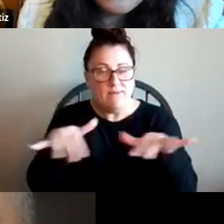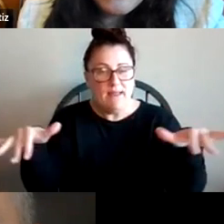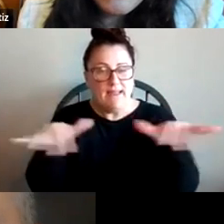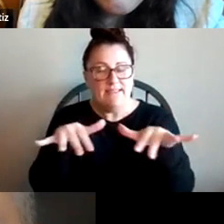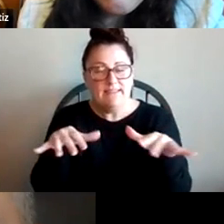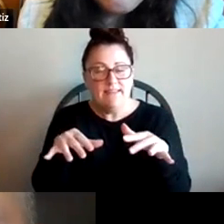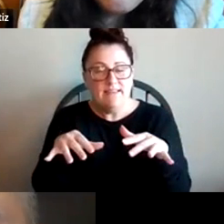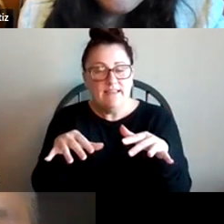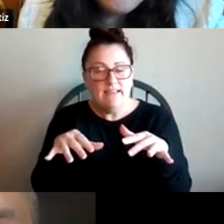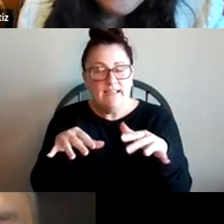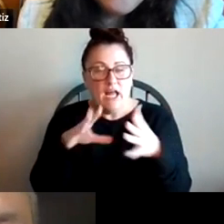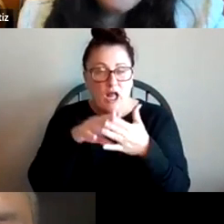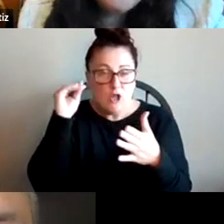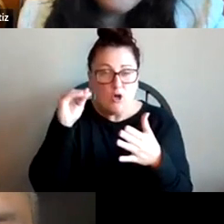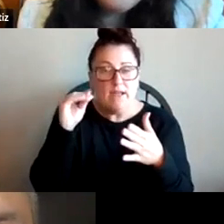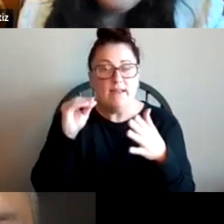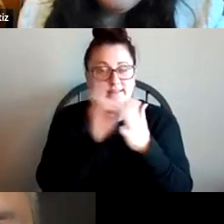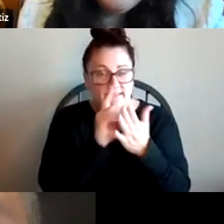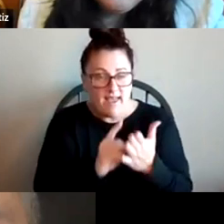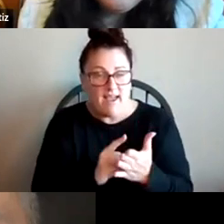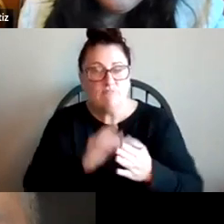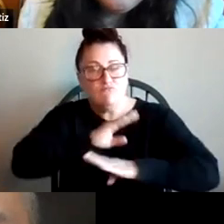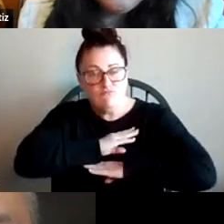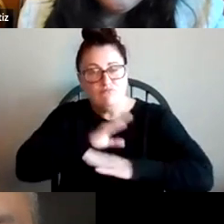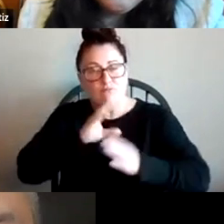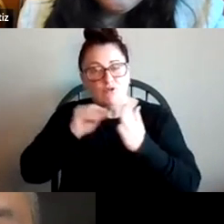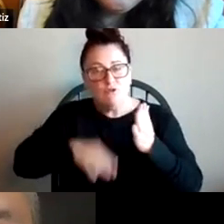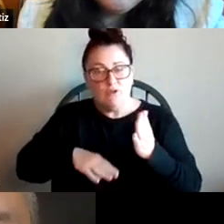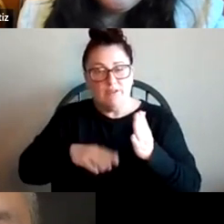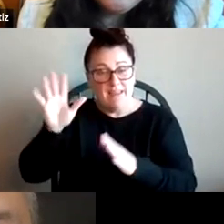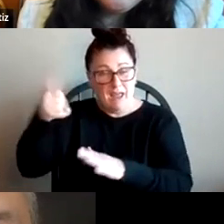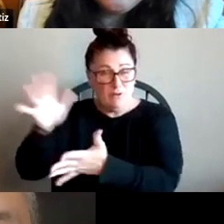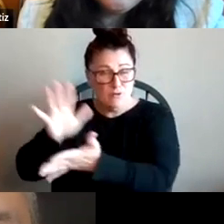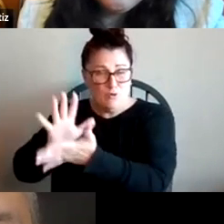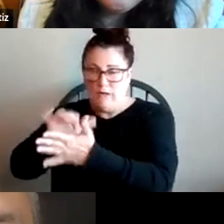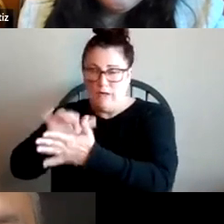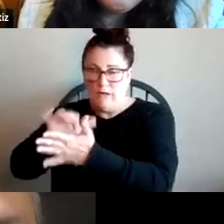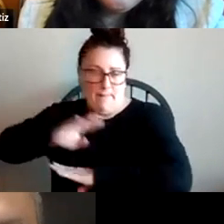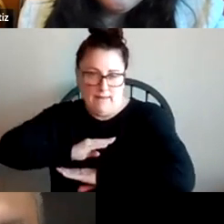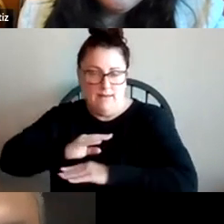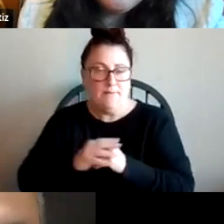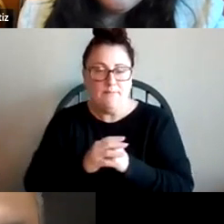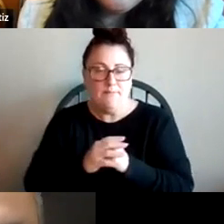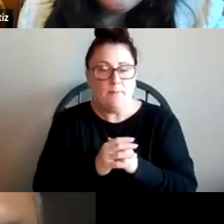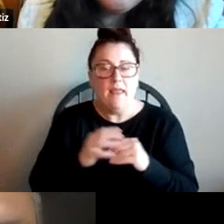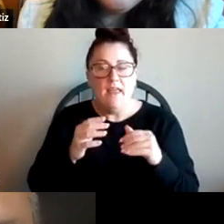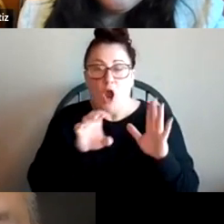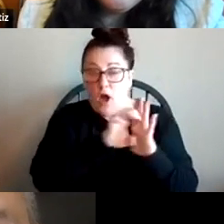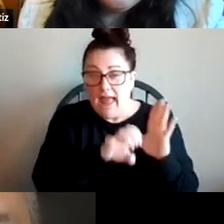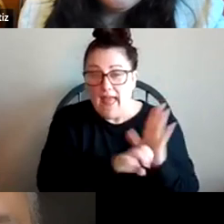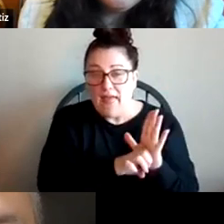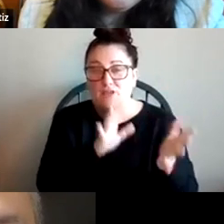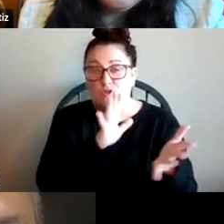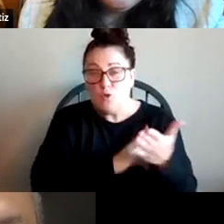learning models designed to meet the students' needs not met in traditional settings. We have an ethic where all the alternative education schools